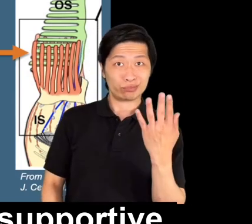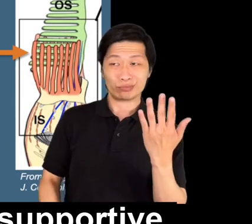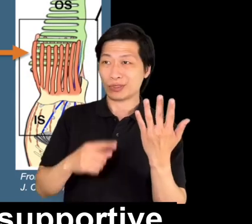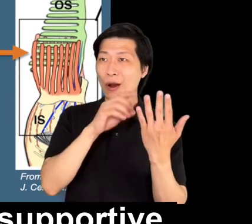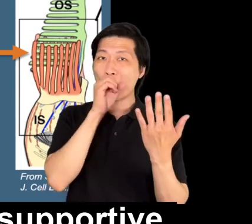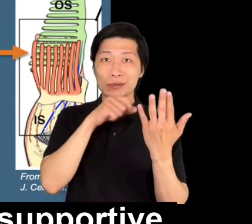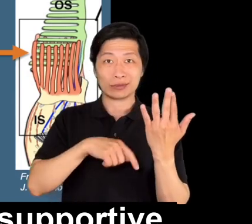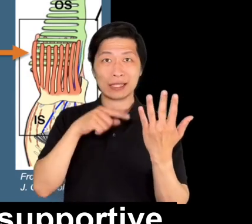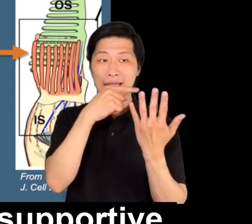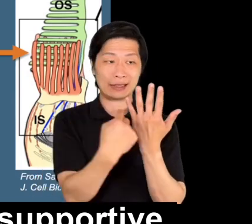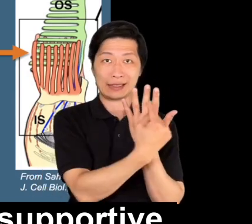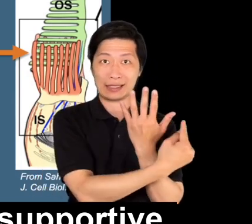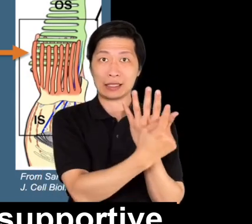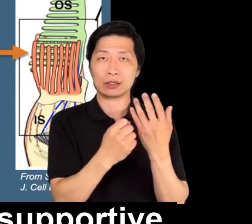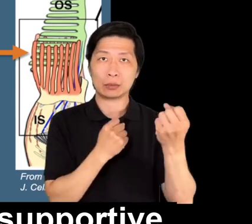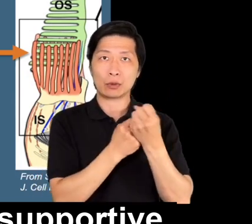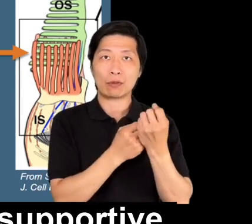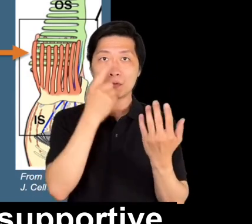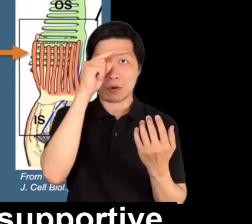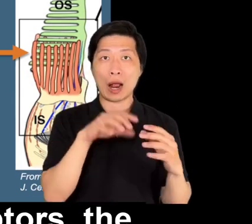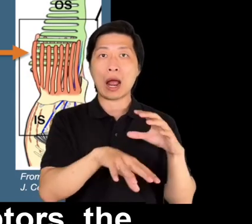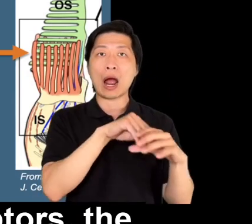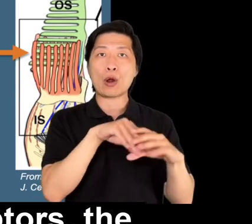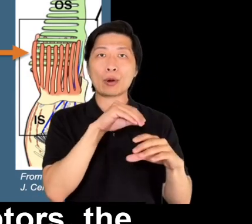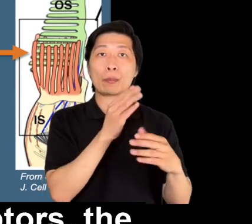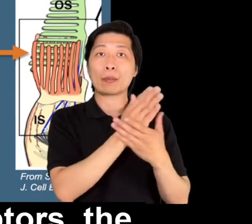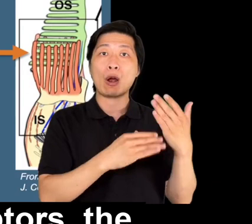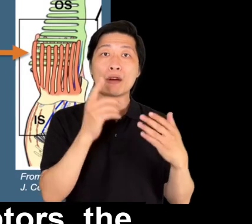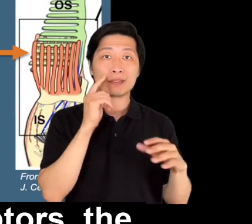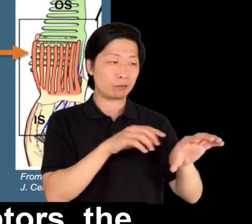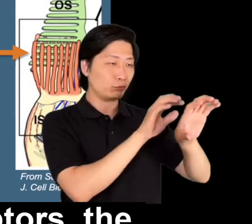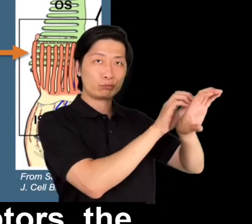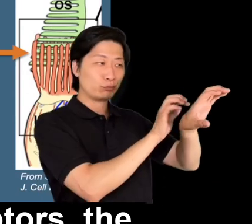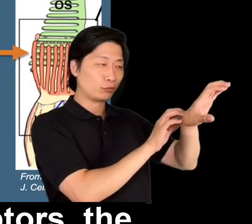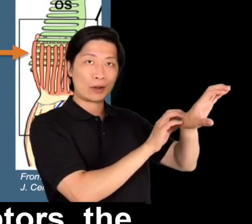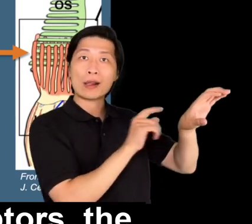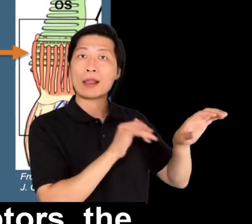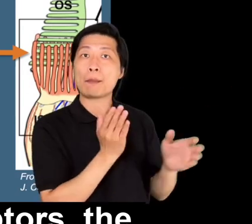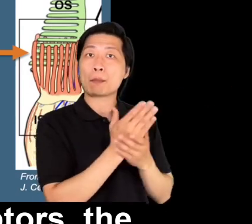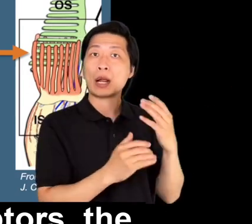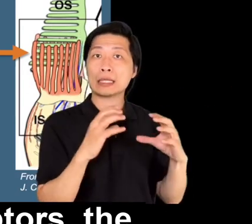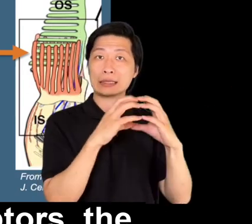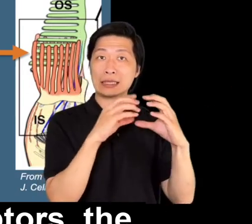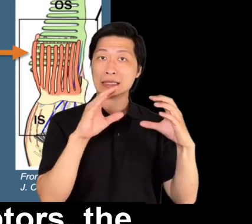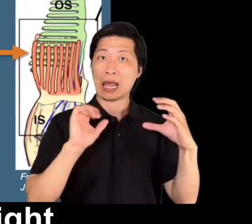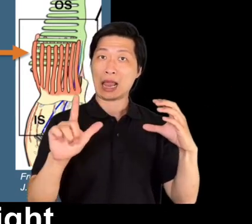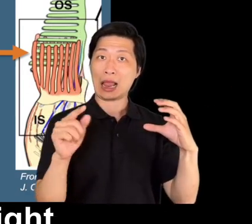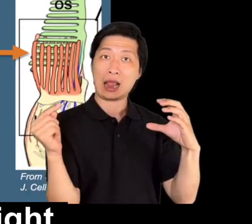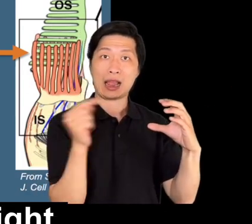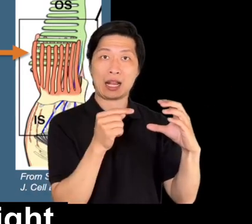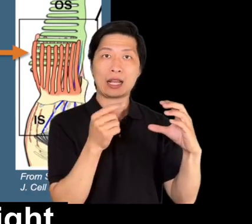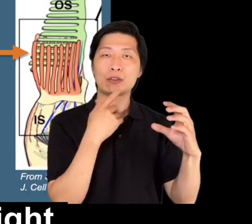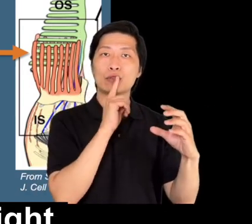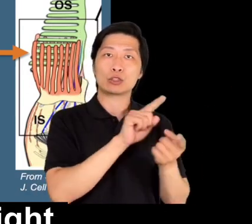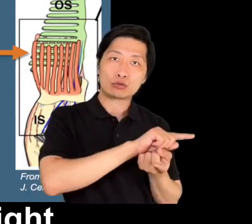photoreceptors, the part of the cell that actually transforms light into a neural signal, and also